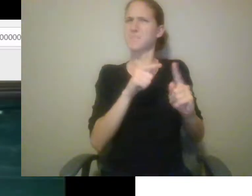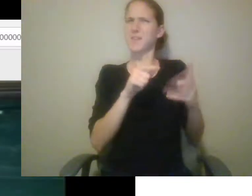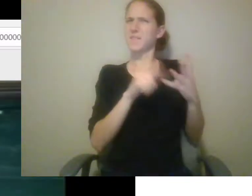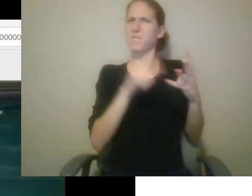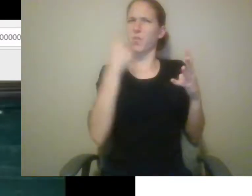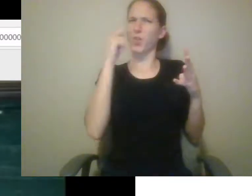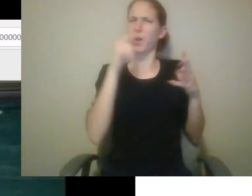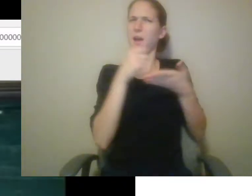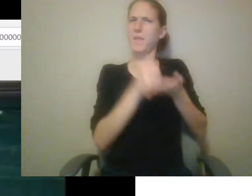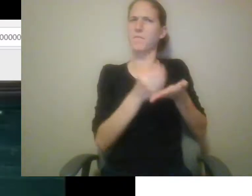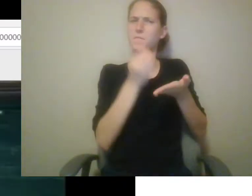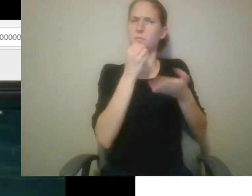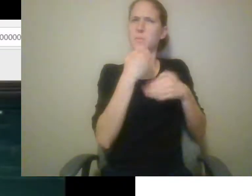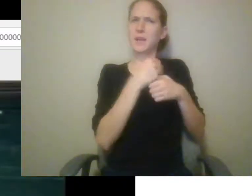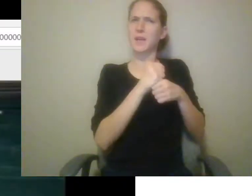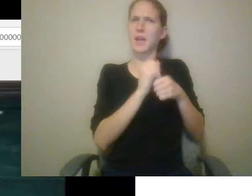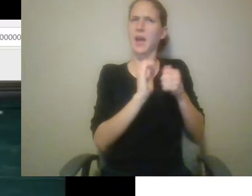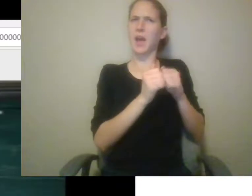any guesses?